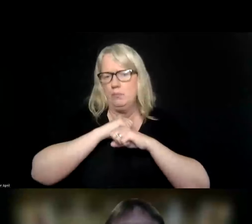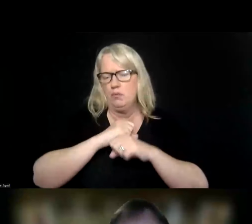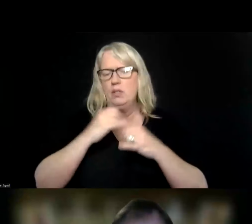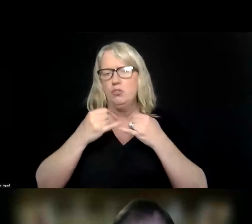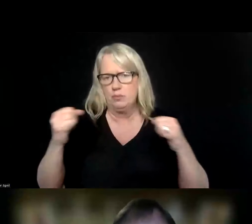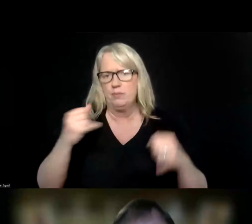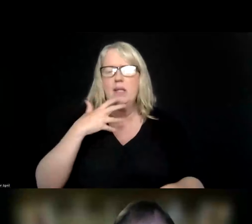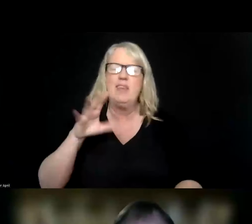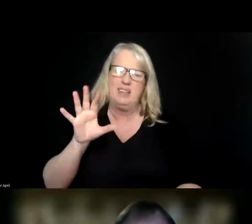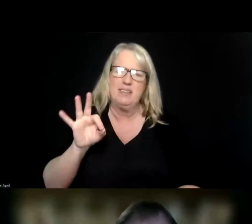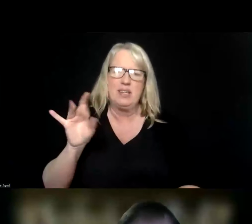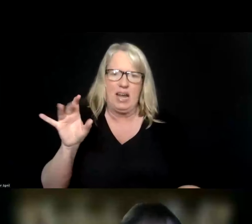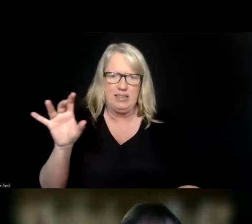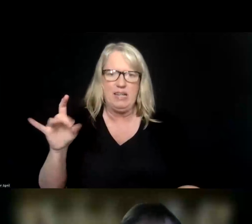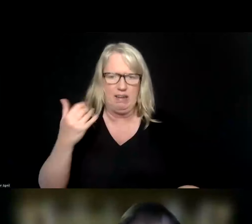the 988